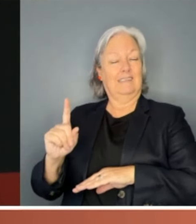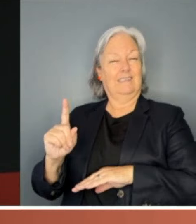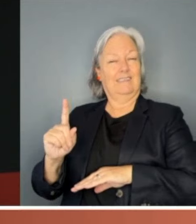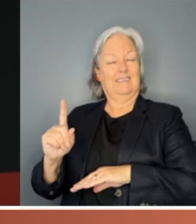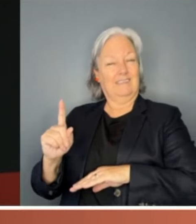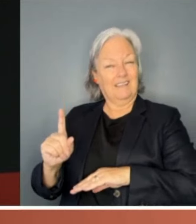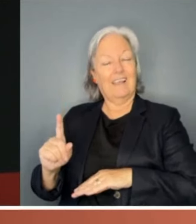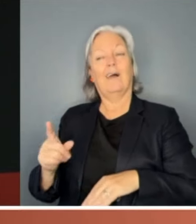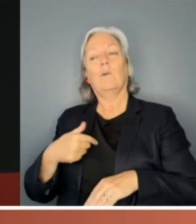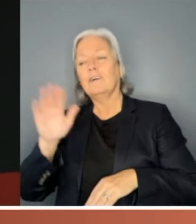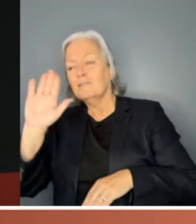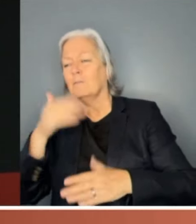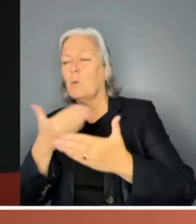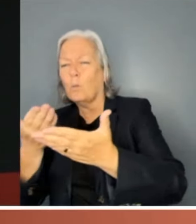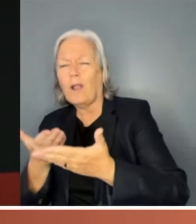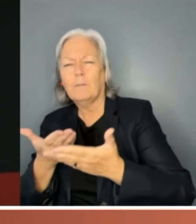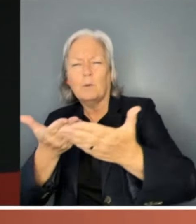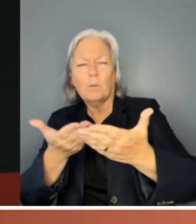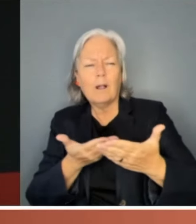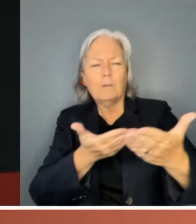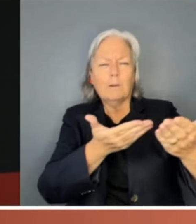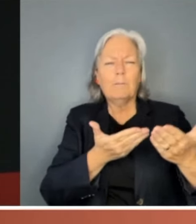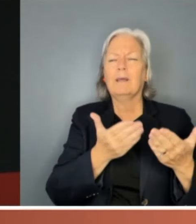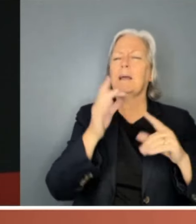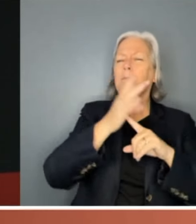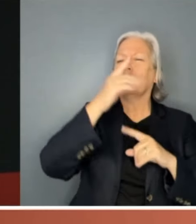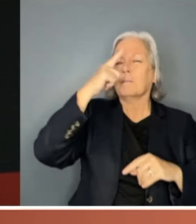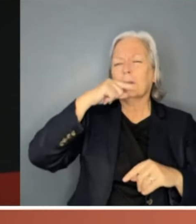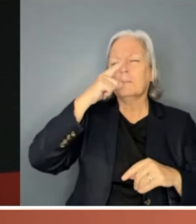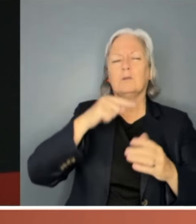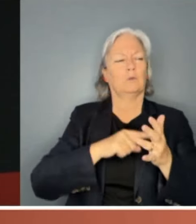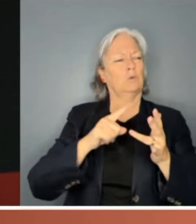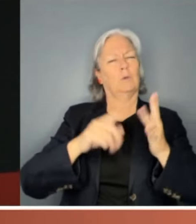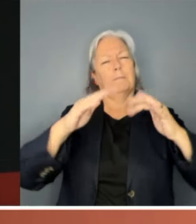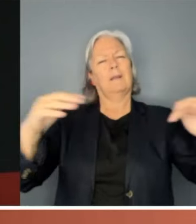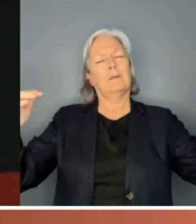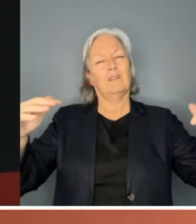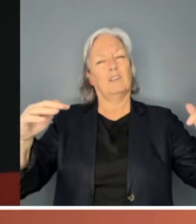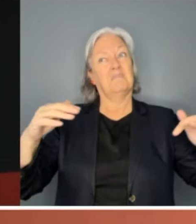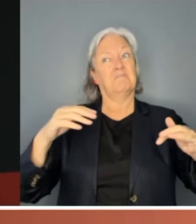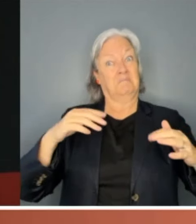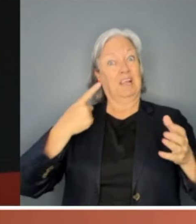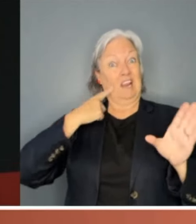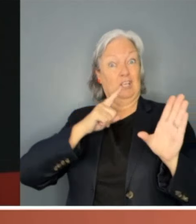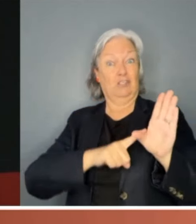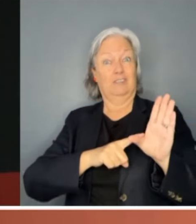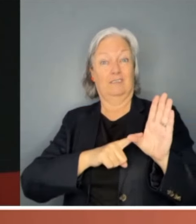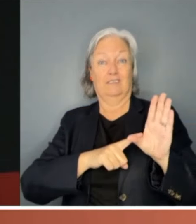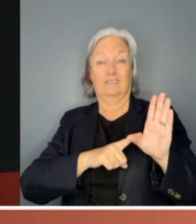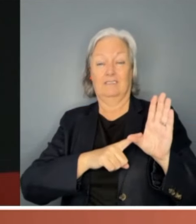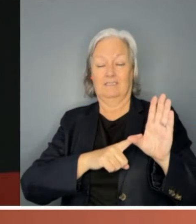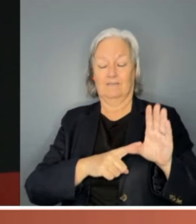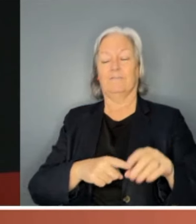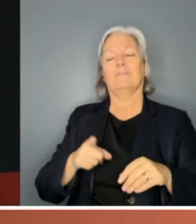welcoming dignitaries and other people to our Parliament, not so long ago, last year, he introduced